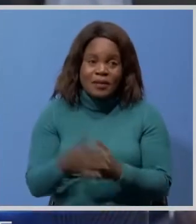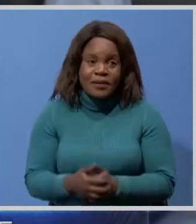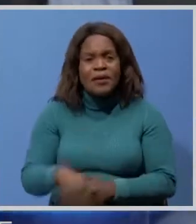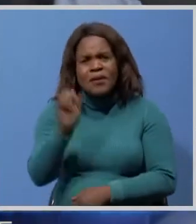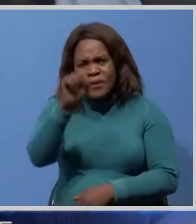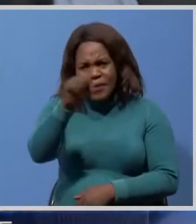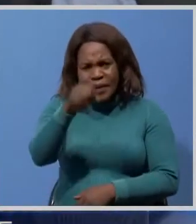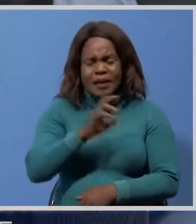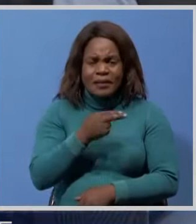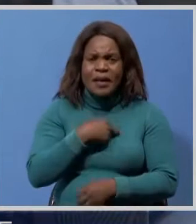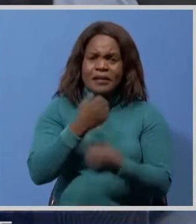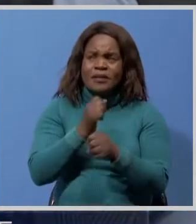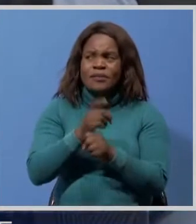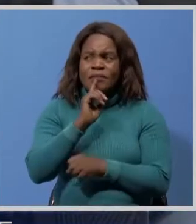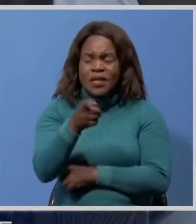if not making a show,